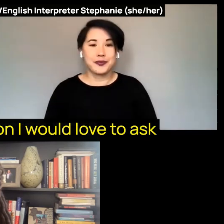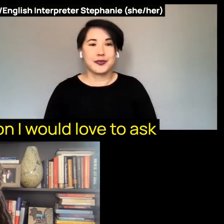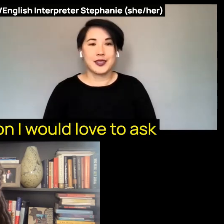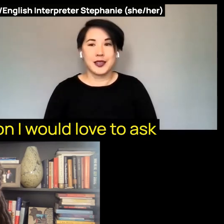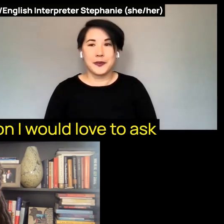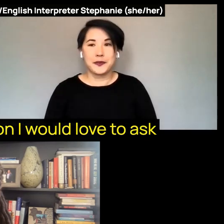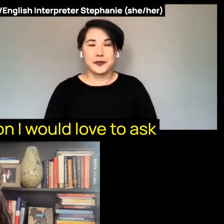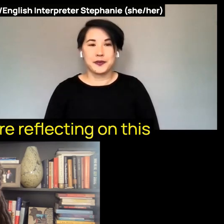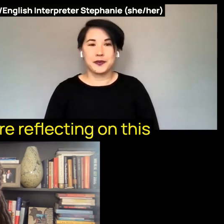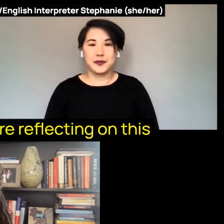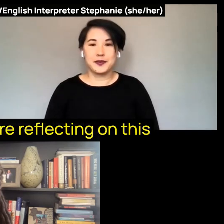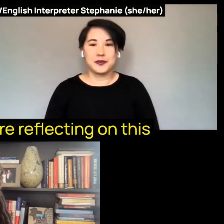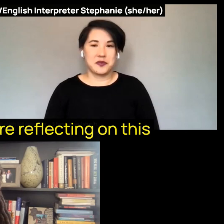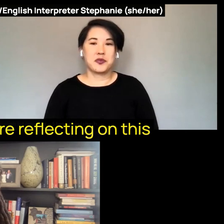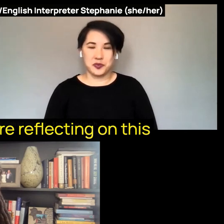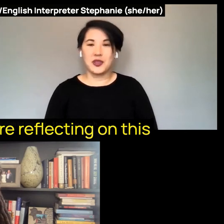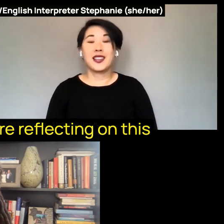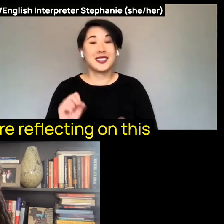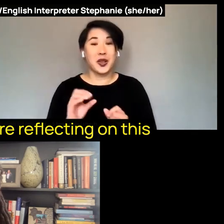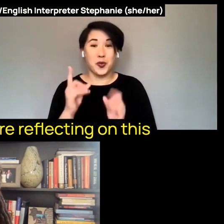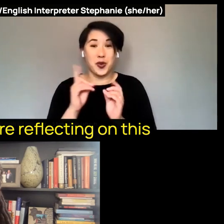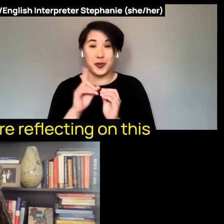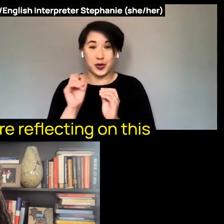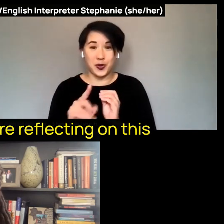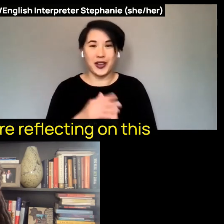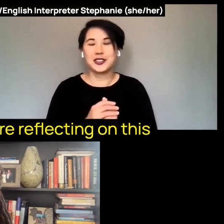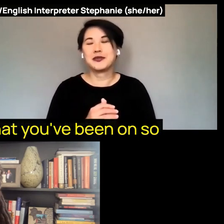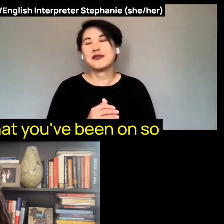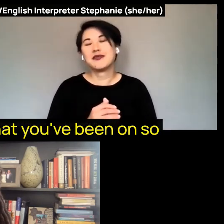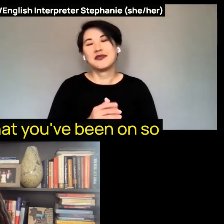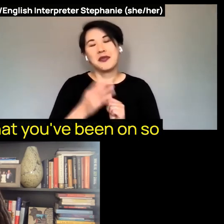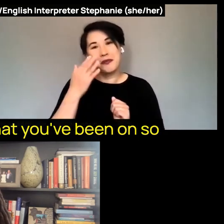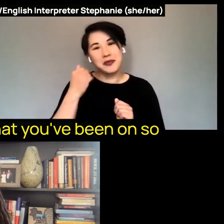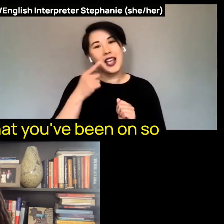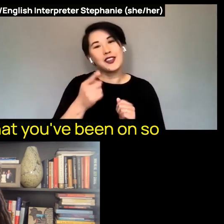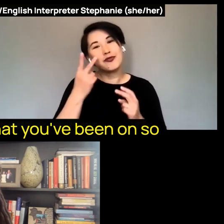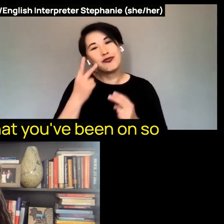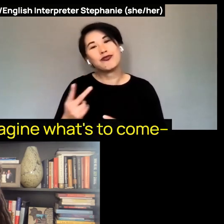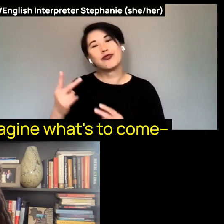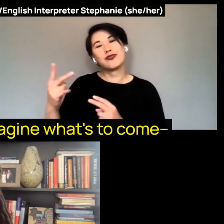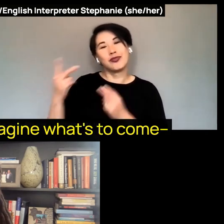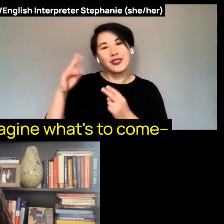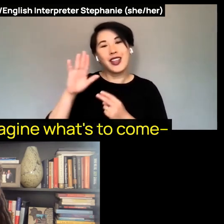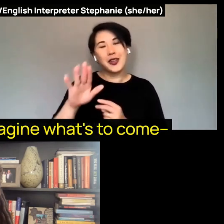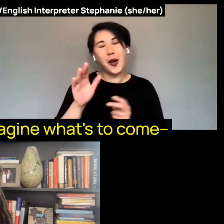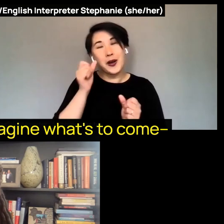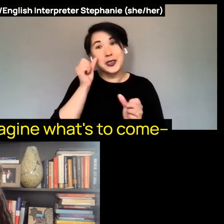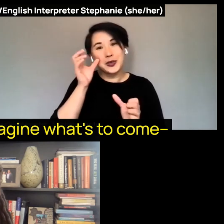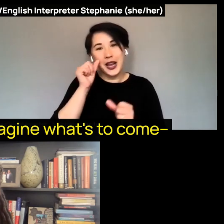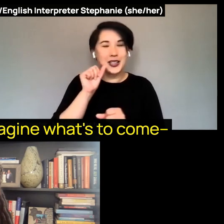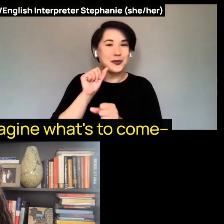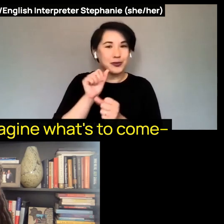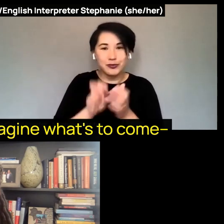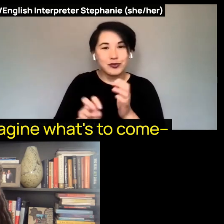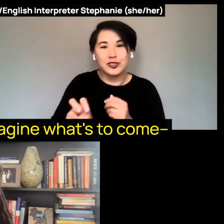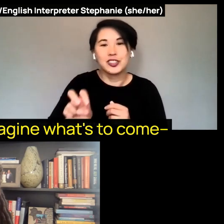Another question I would love to ask you is, as you are reflecting on this incredible journey that you've been on so far, and I can only imagine